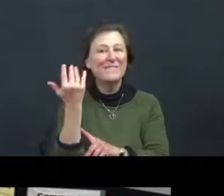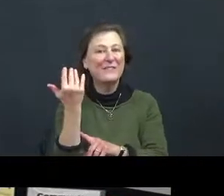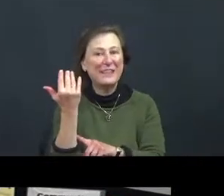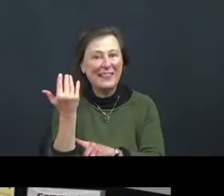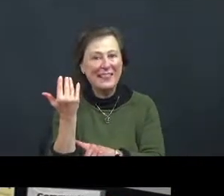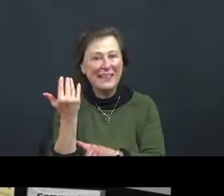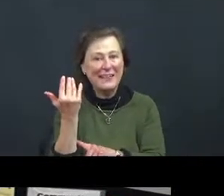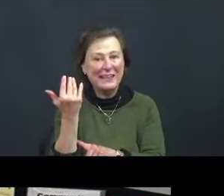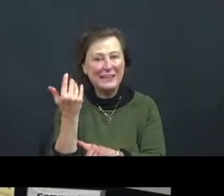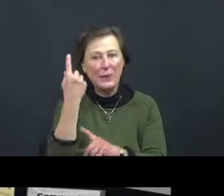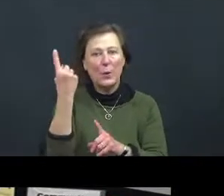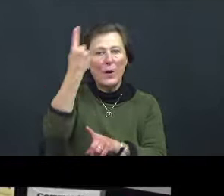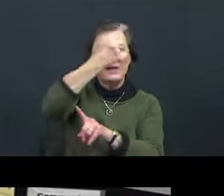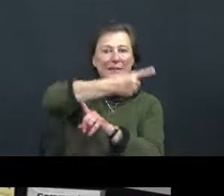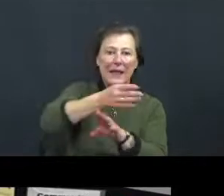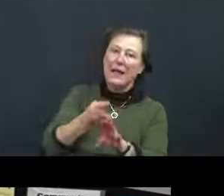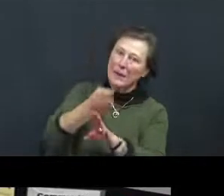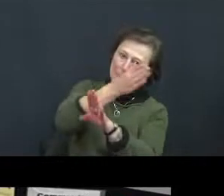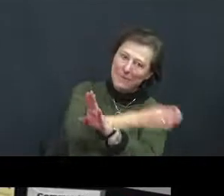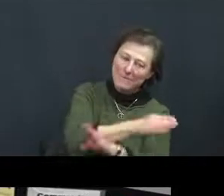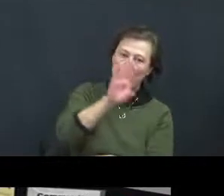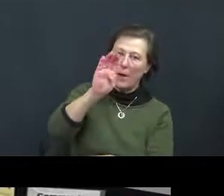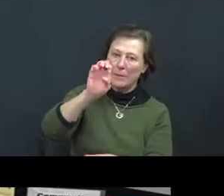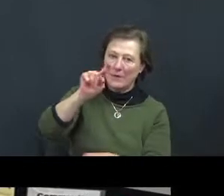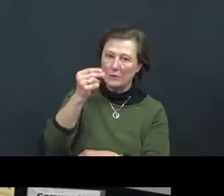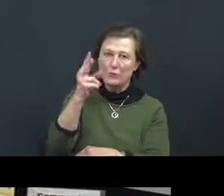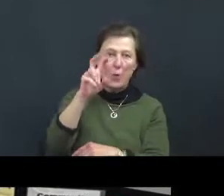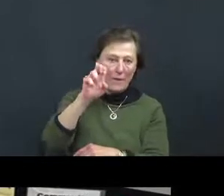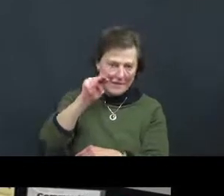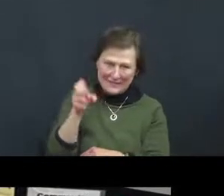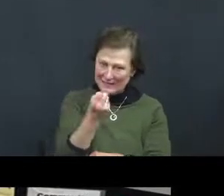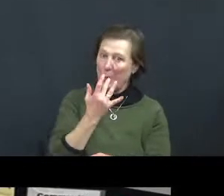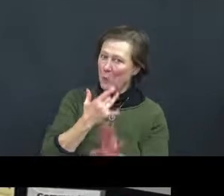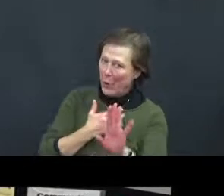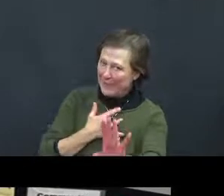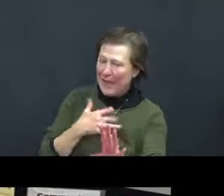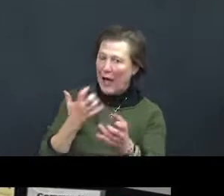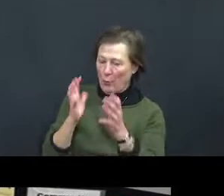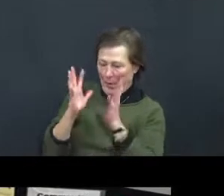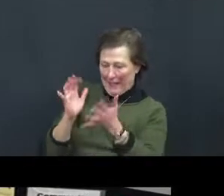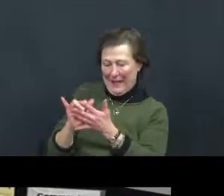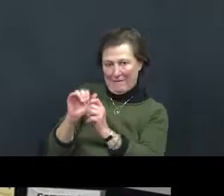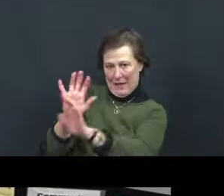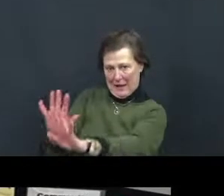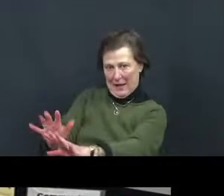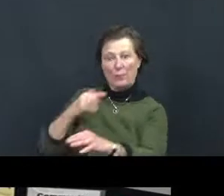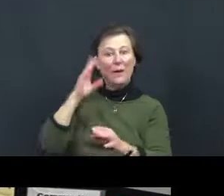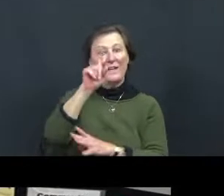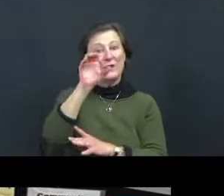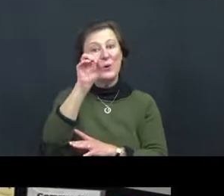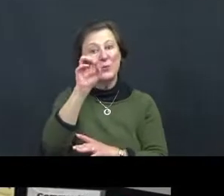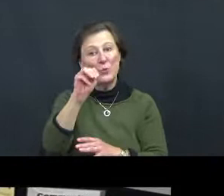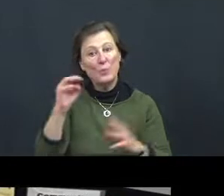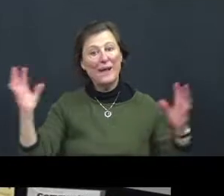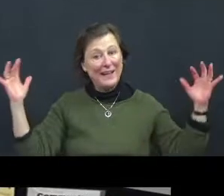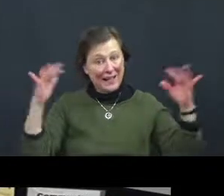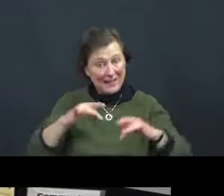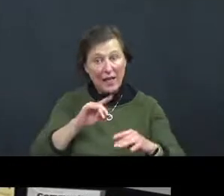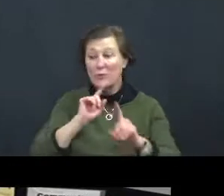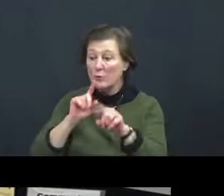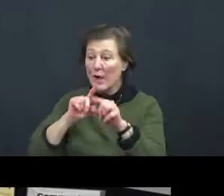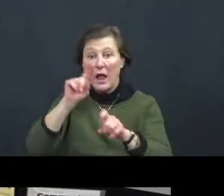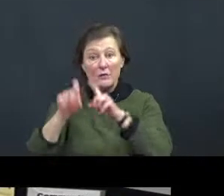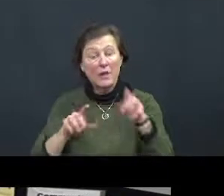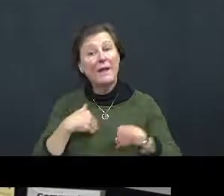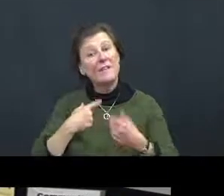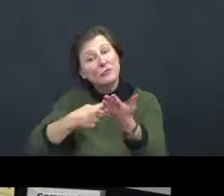15th, one day before Beethoven's birthday. I didn't want to hit that day. I'm going to have a Zoom gathering, and we're going to answer questions, just be in